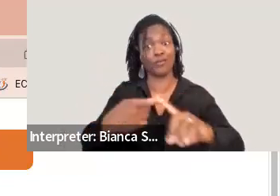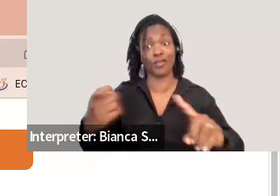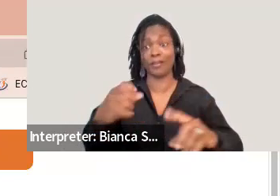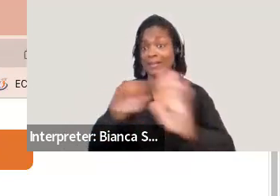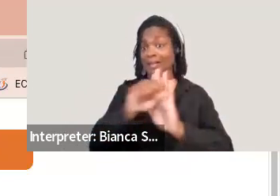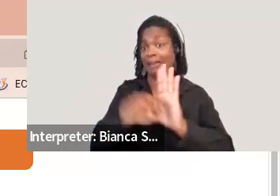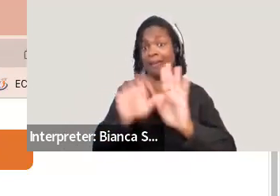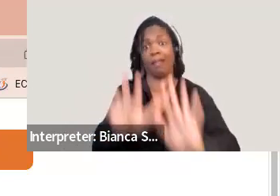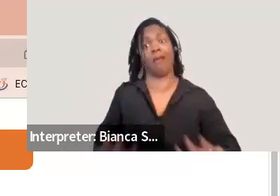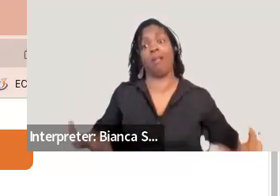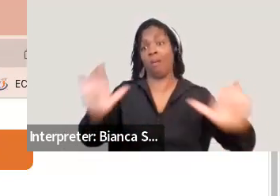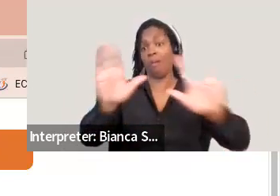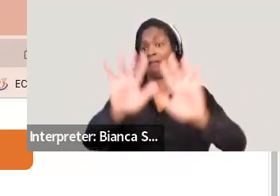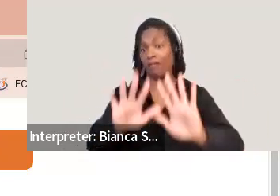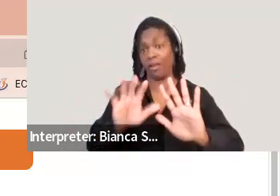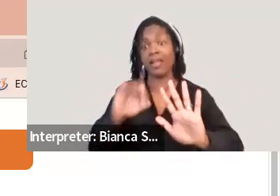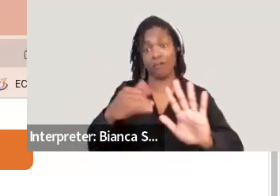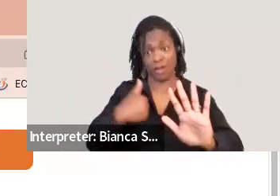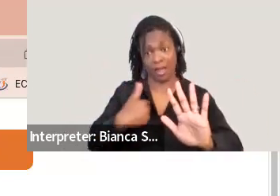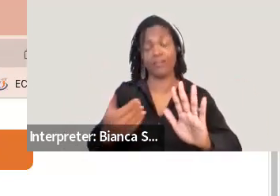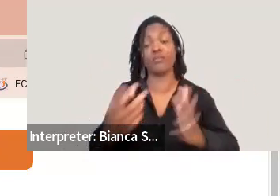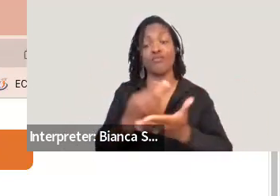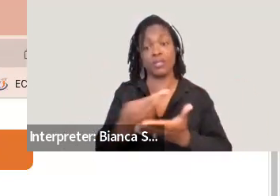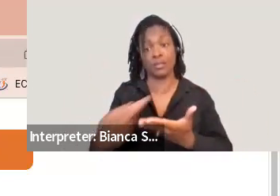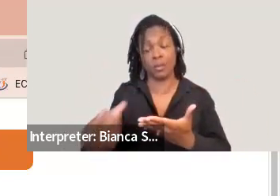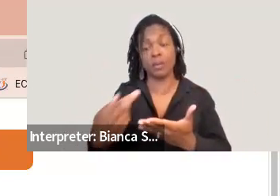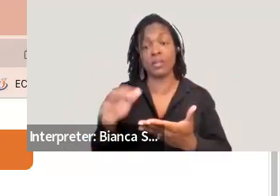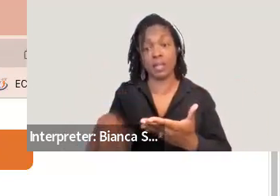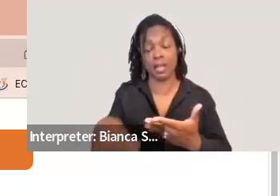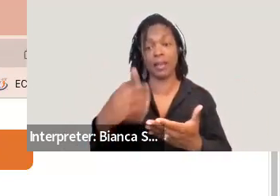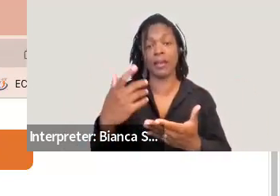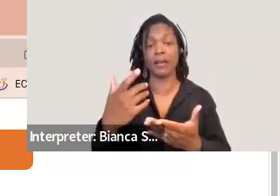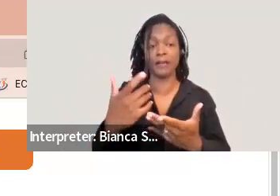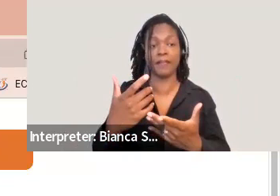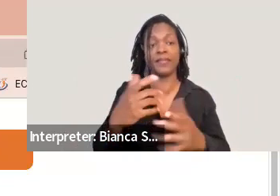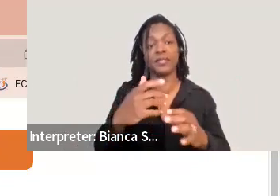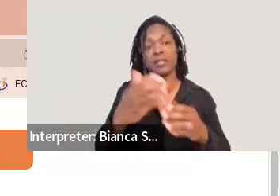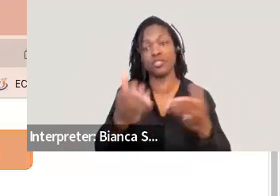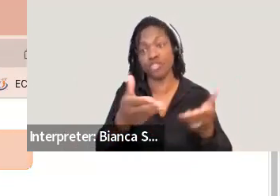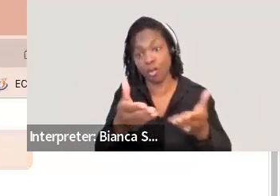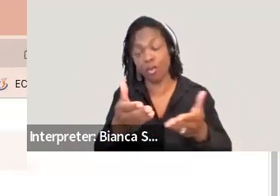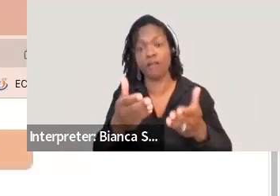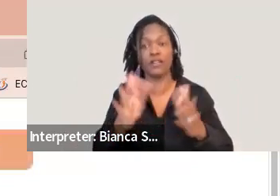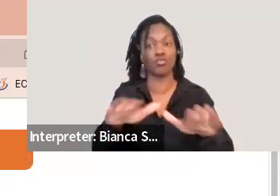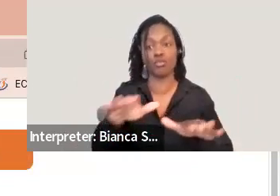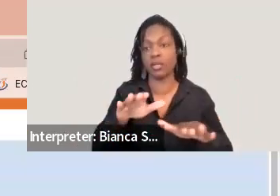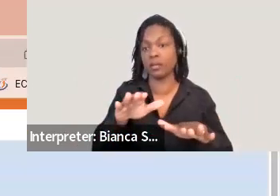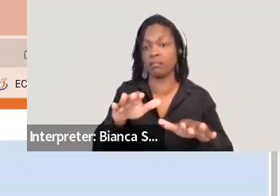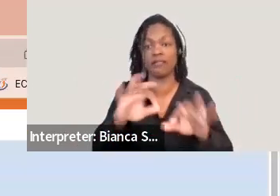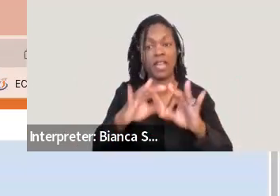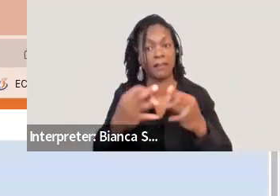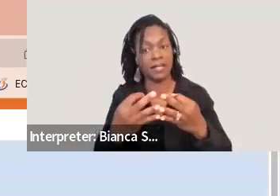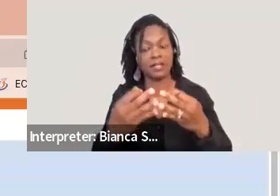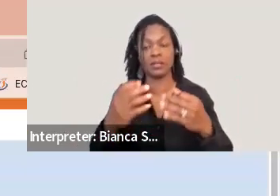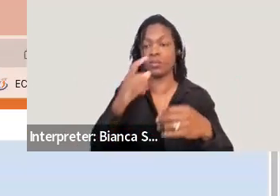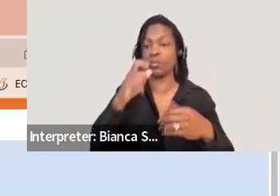state. If there's a resource that services families of children with disabilities, we want to know what it is, and we want to put it in the